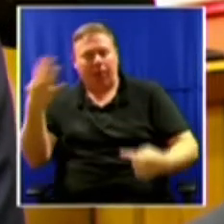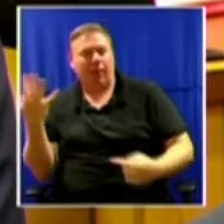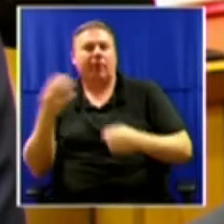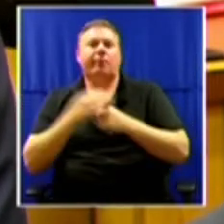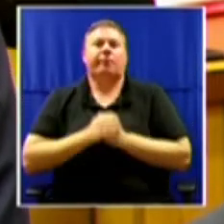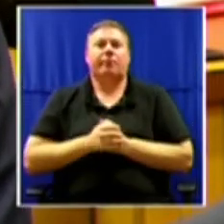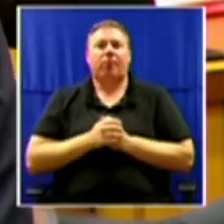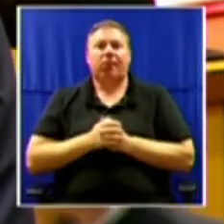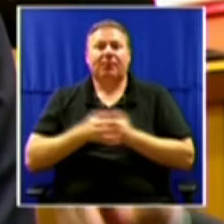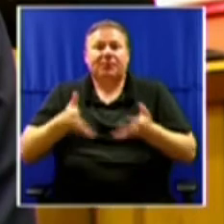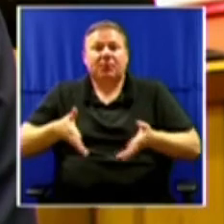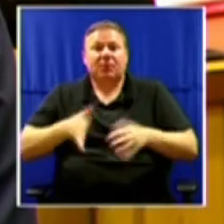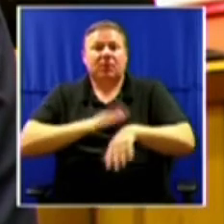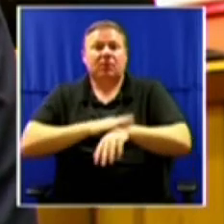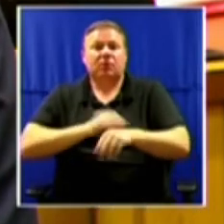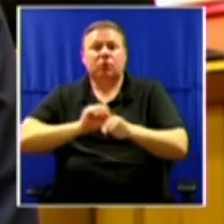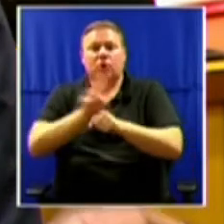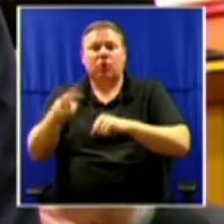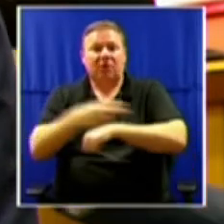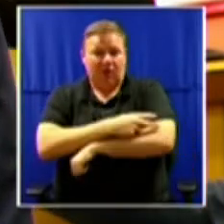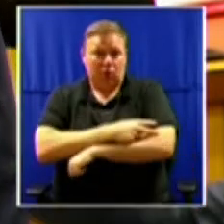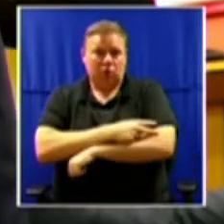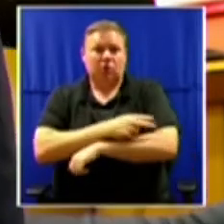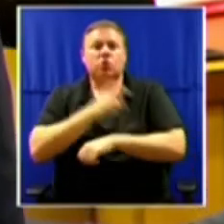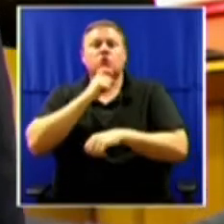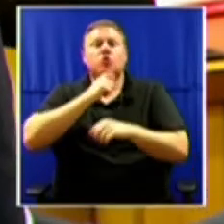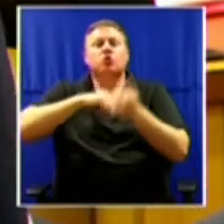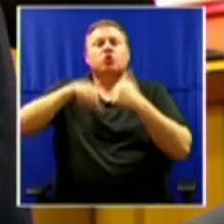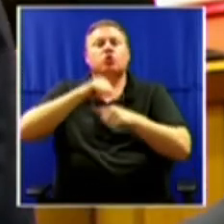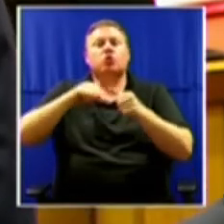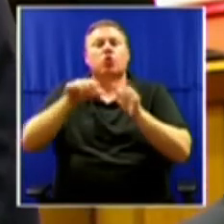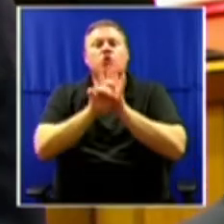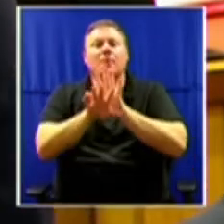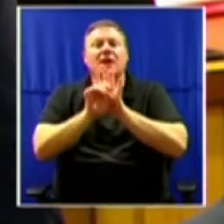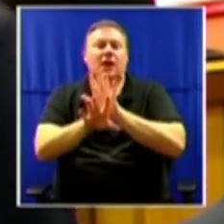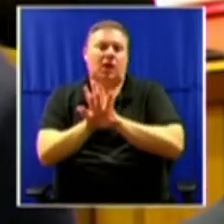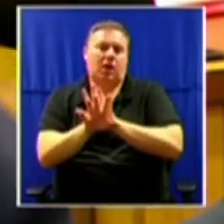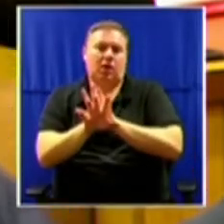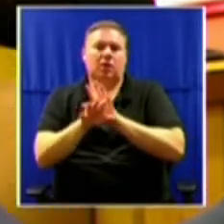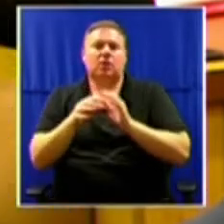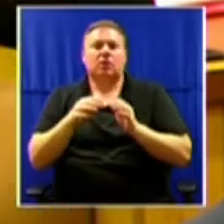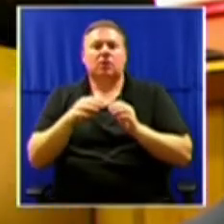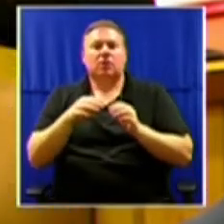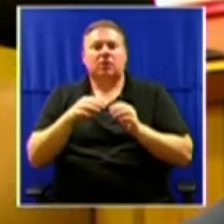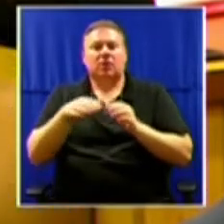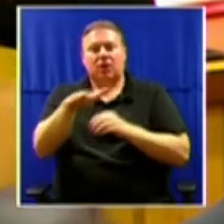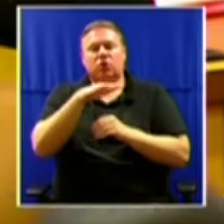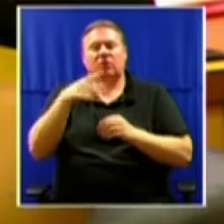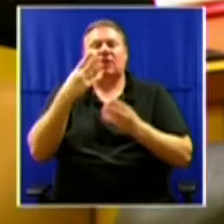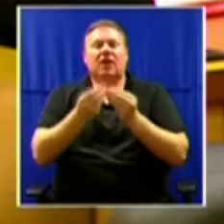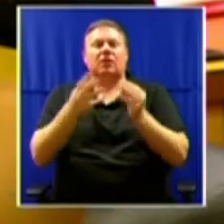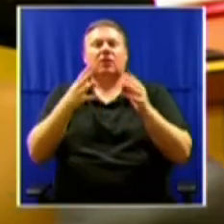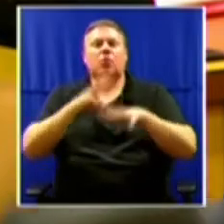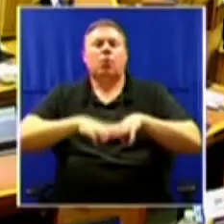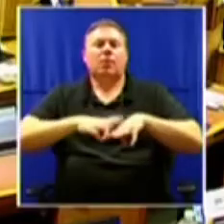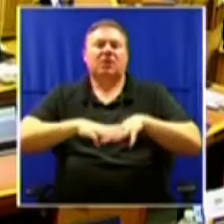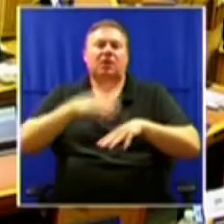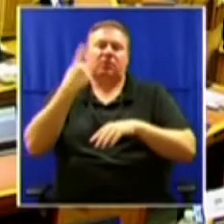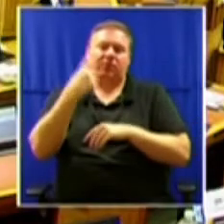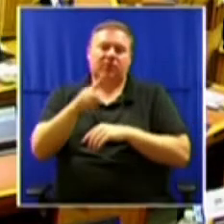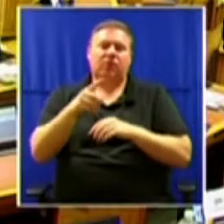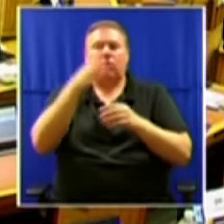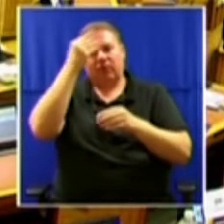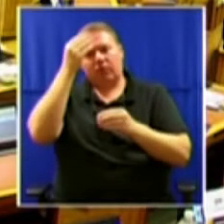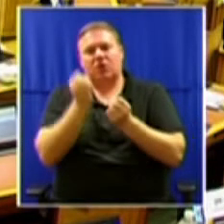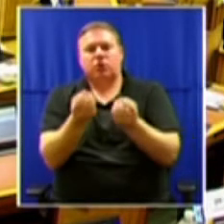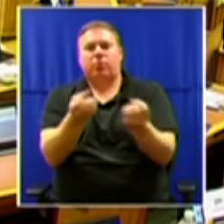of COVID-19, we have used the social media platforms and the website for information. Thank you. Thank you very